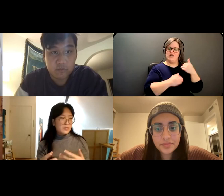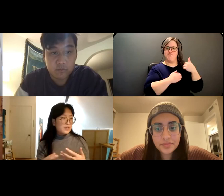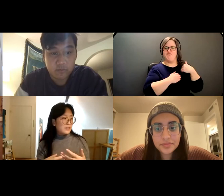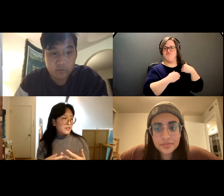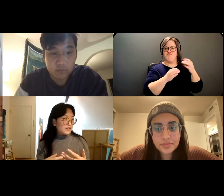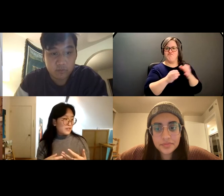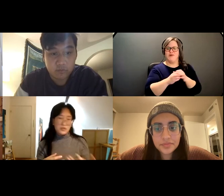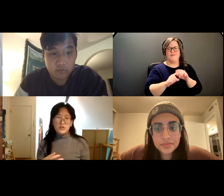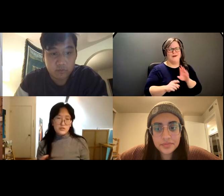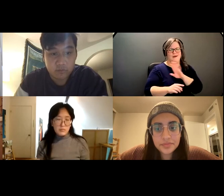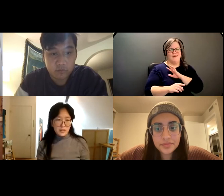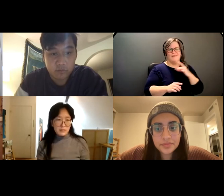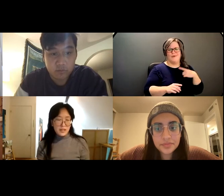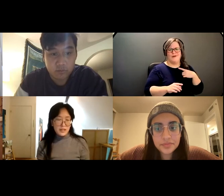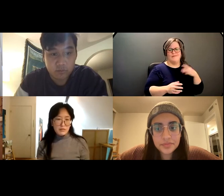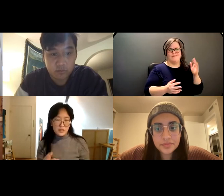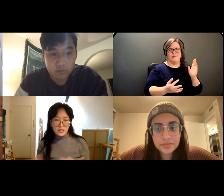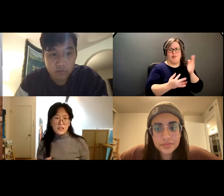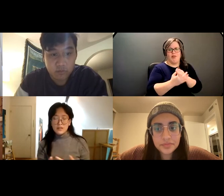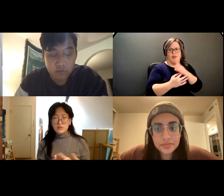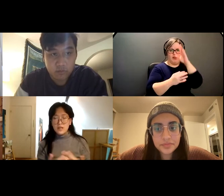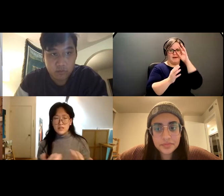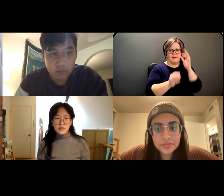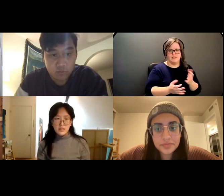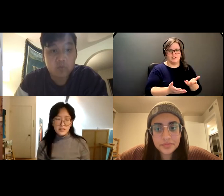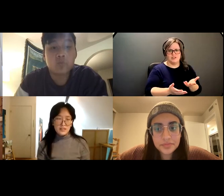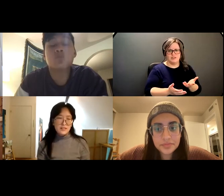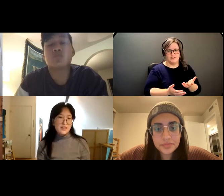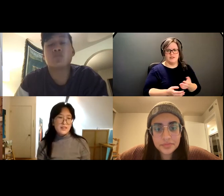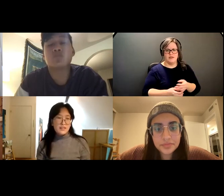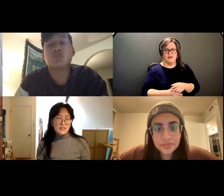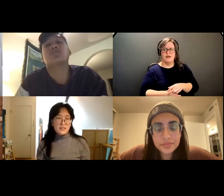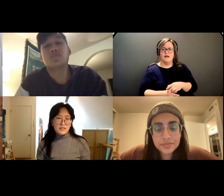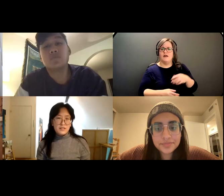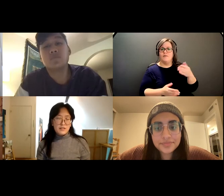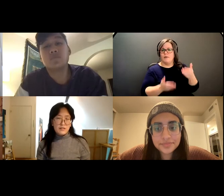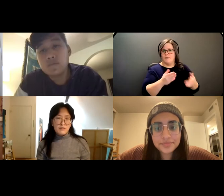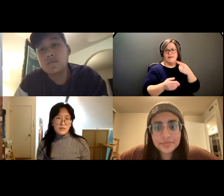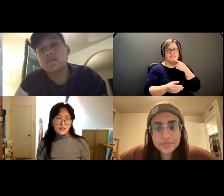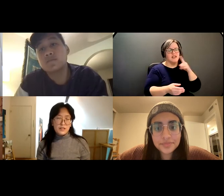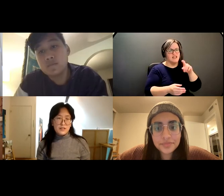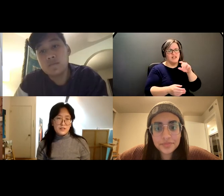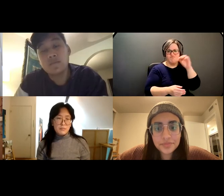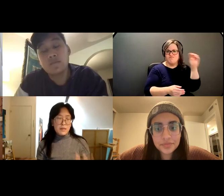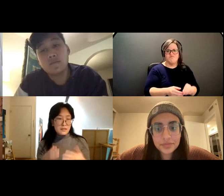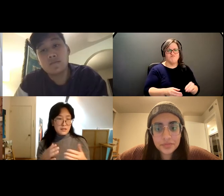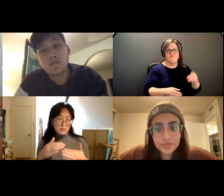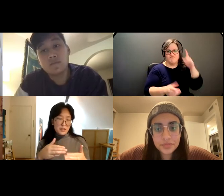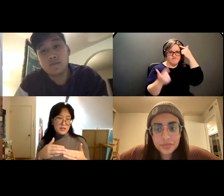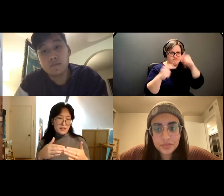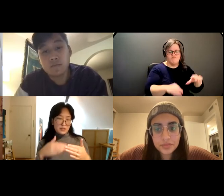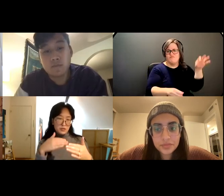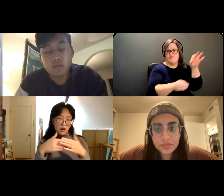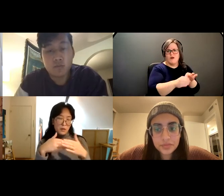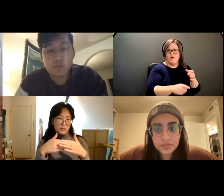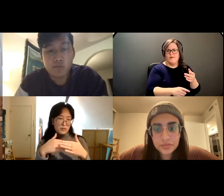stop decisions from being made. If we need like unanimity, it feels like it's meant to be